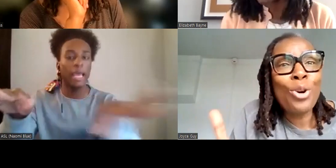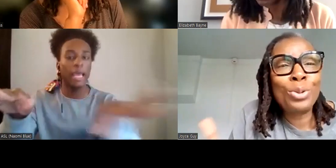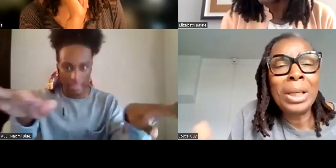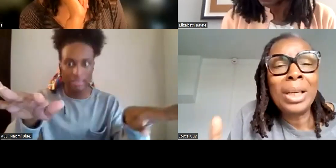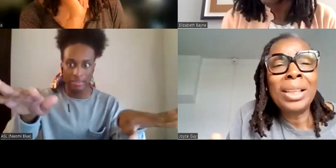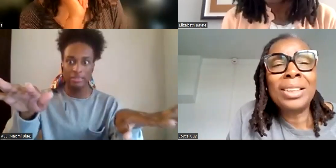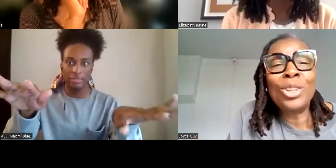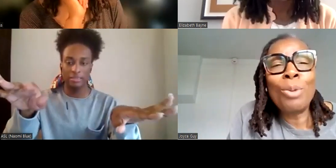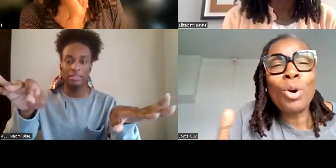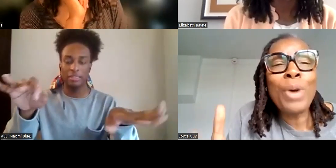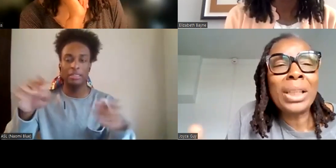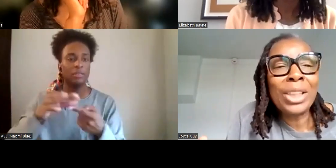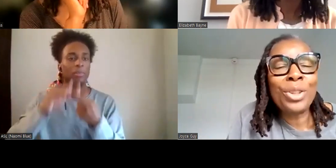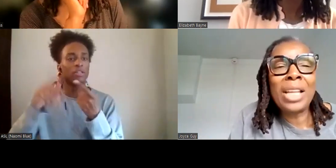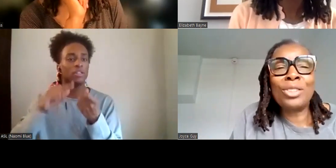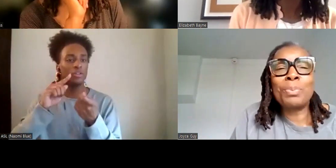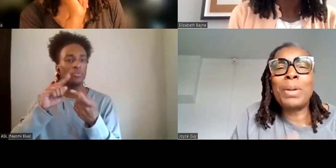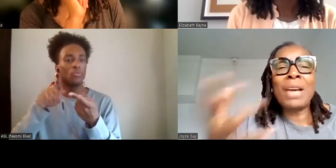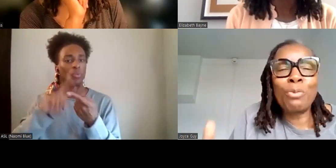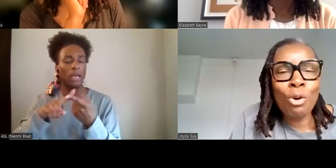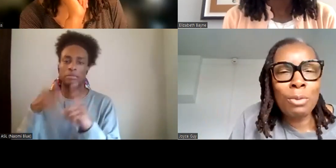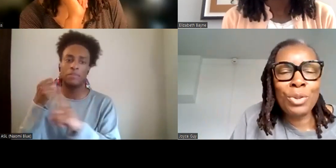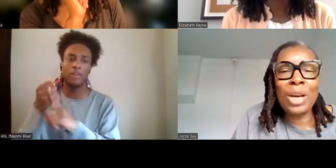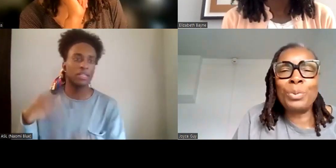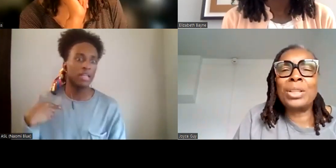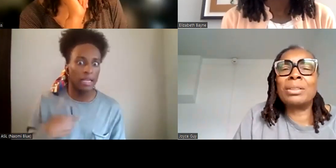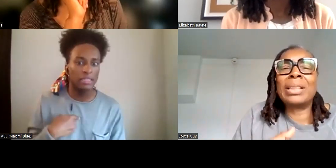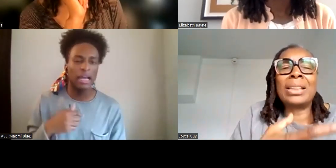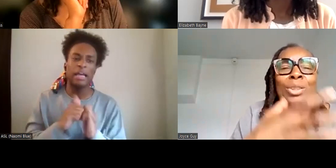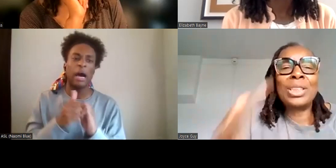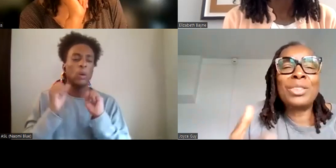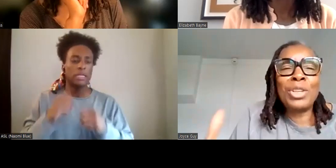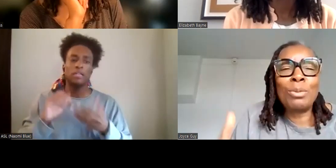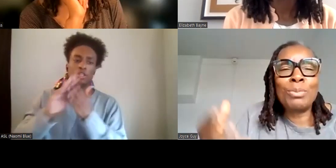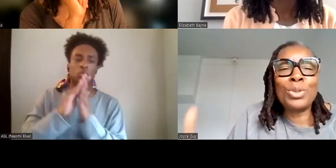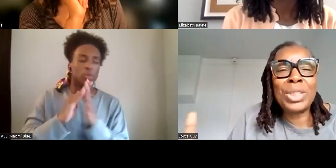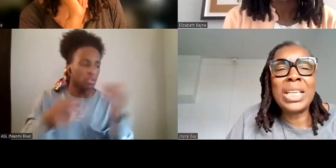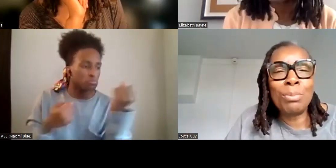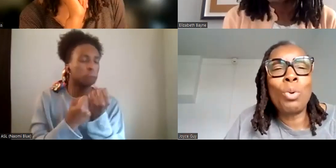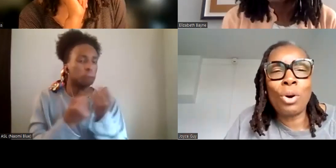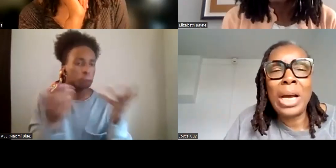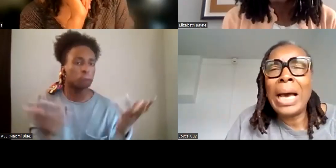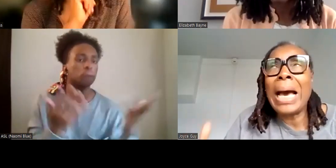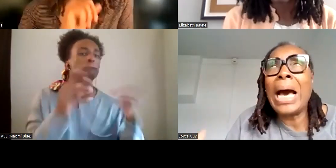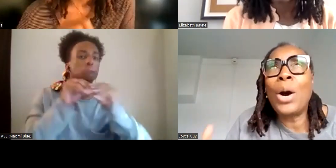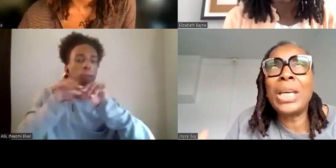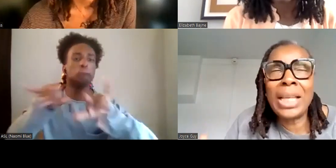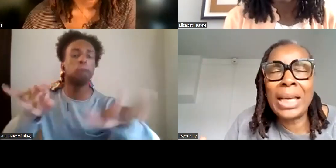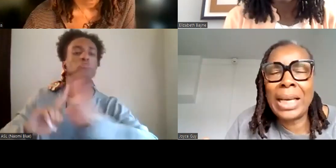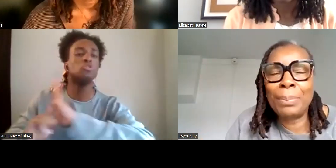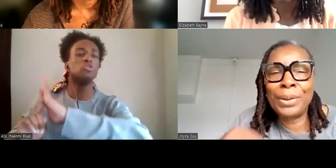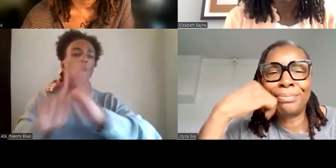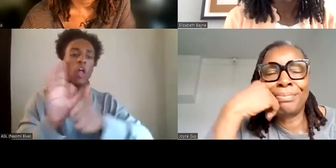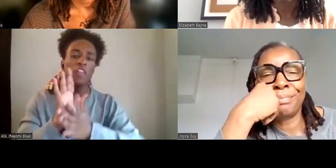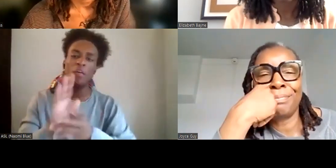that are shown, more readily, or that there's platforms, or that these films are seen more. How can